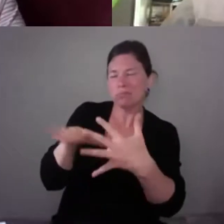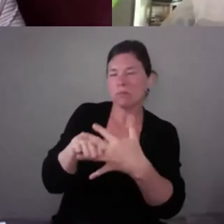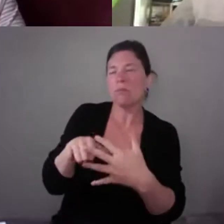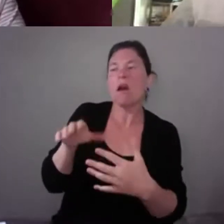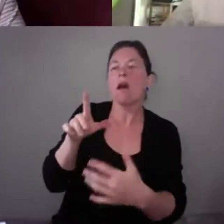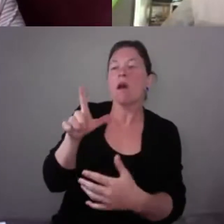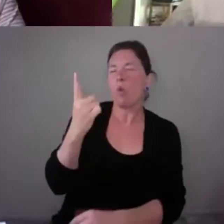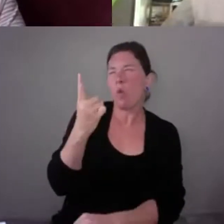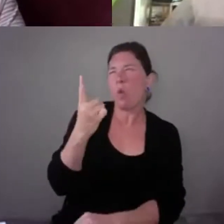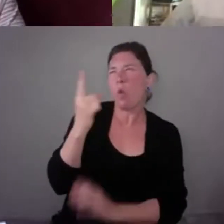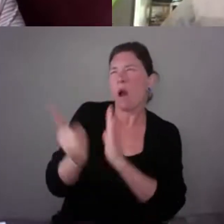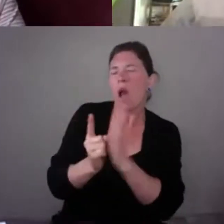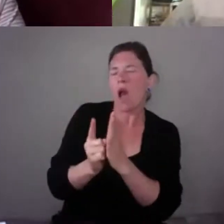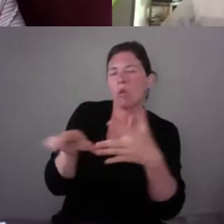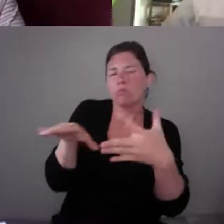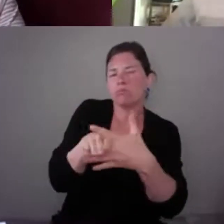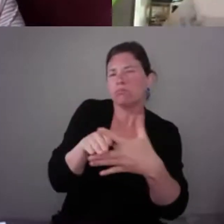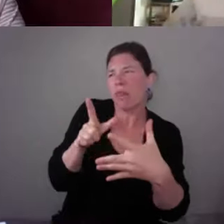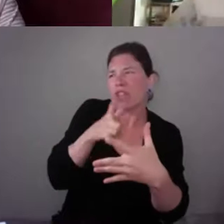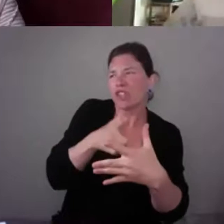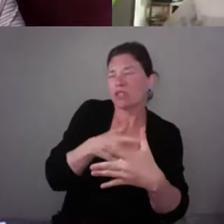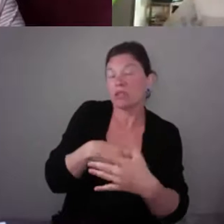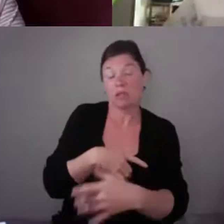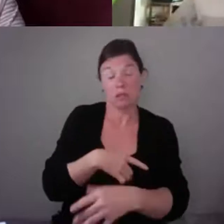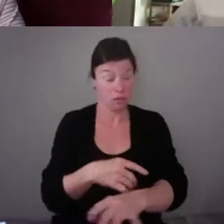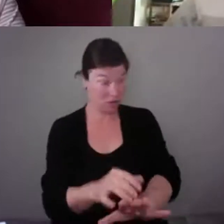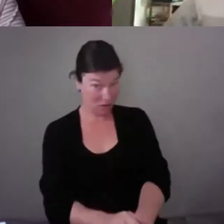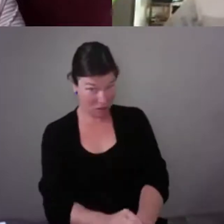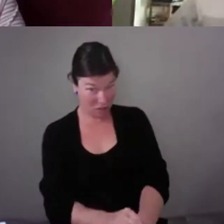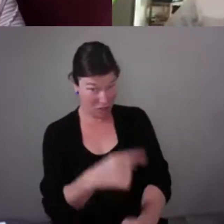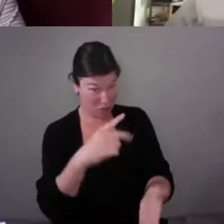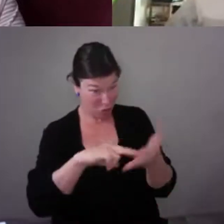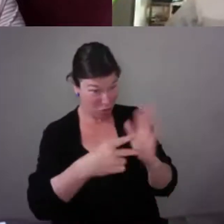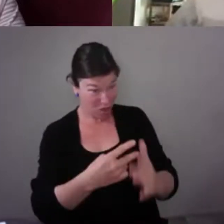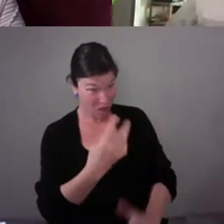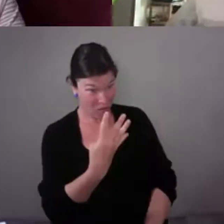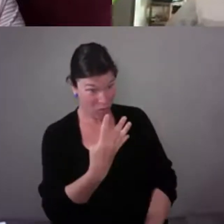1 hour. So that means for 4 straight hours,